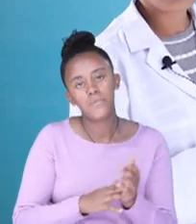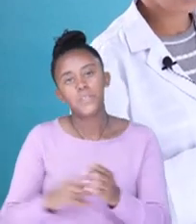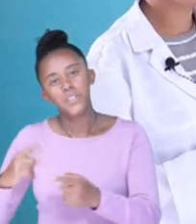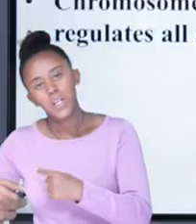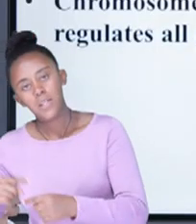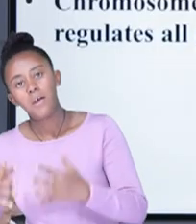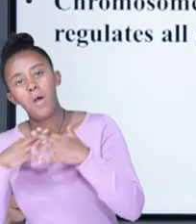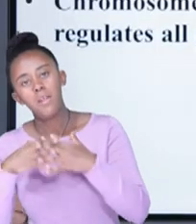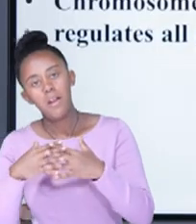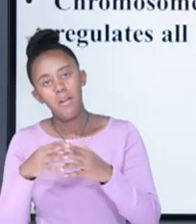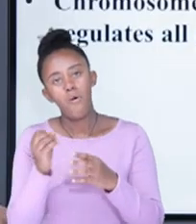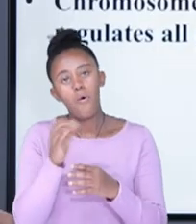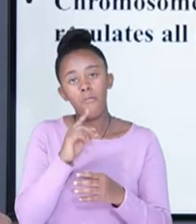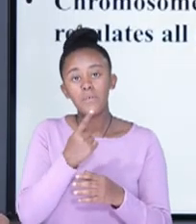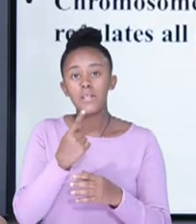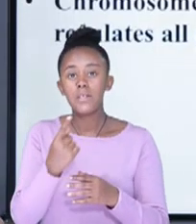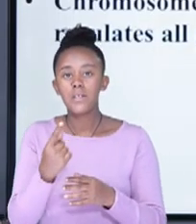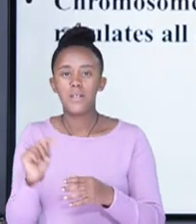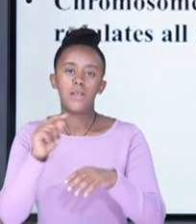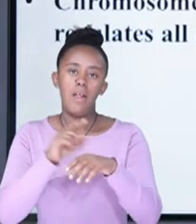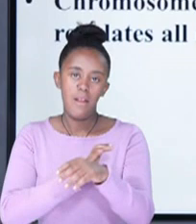genetic material of the cell.